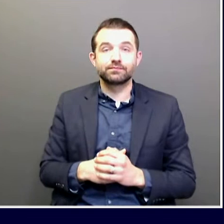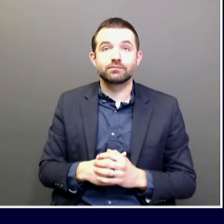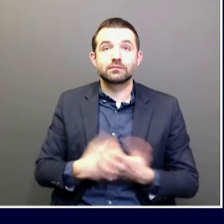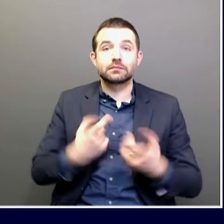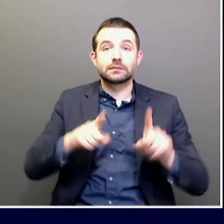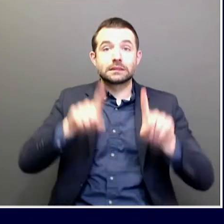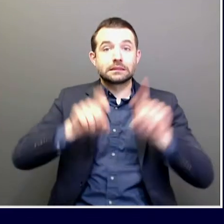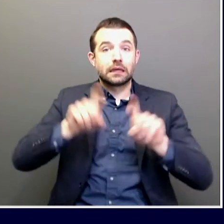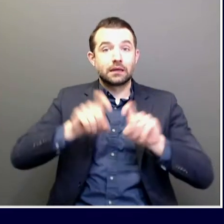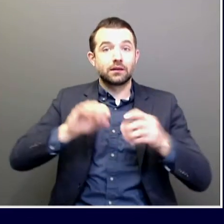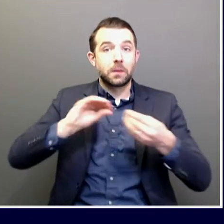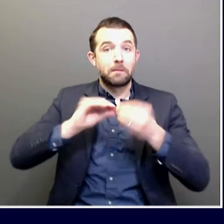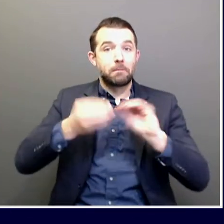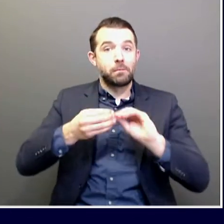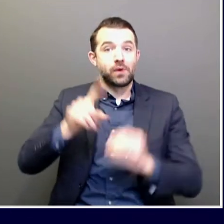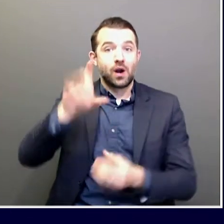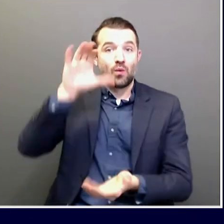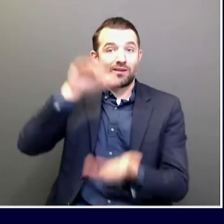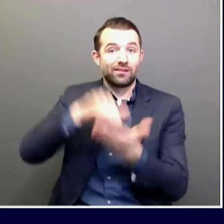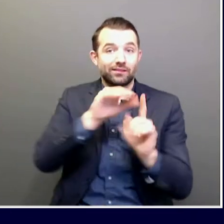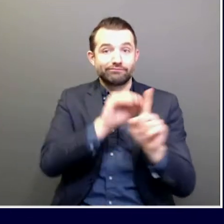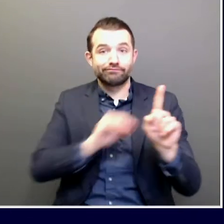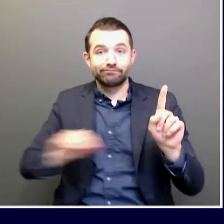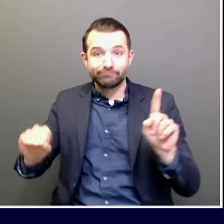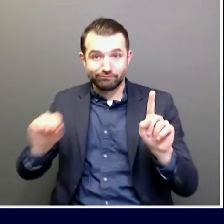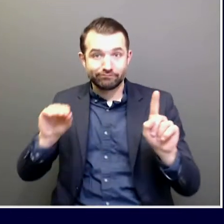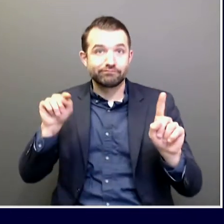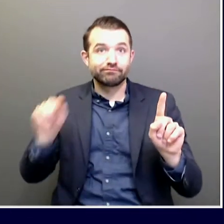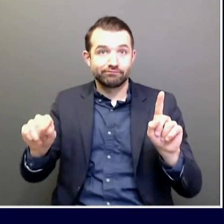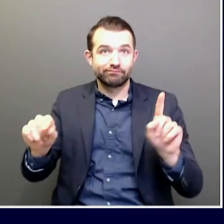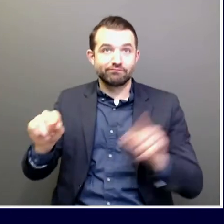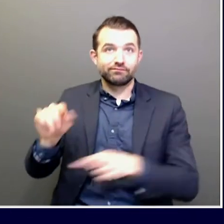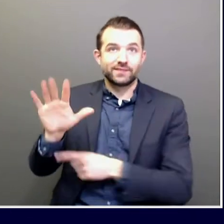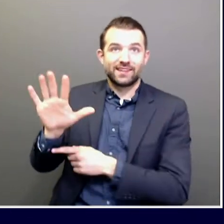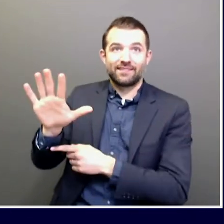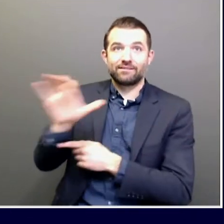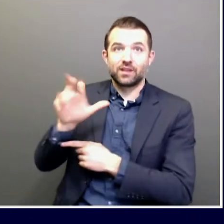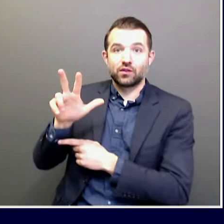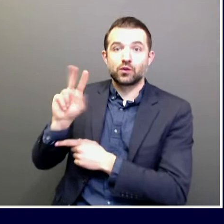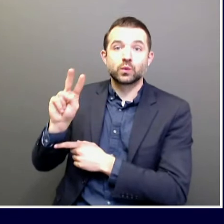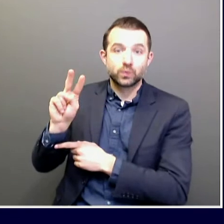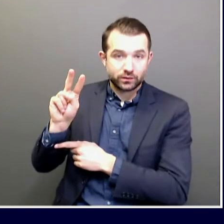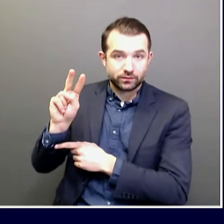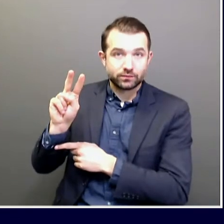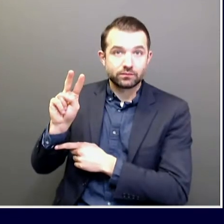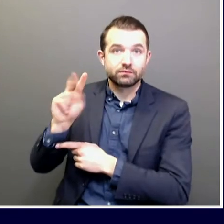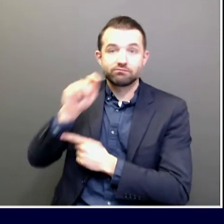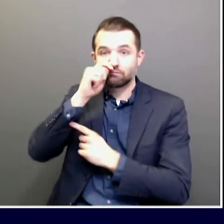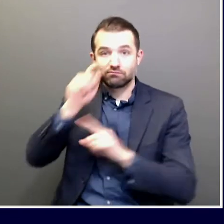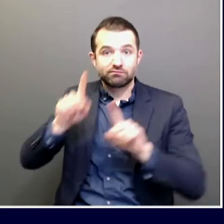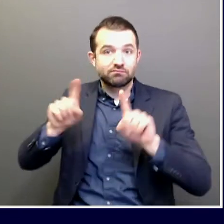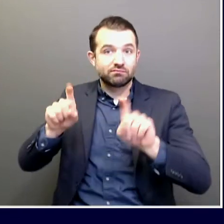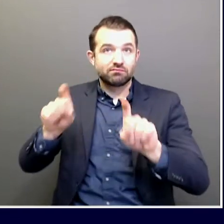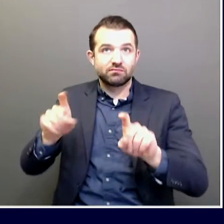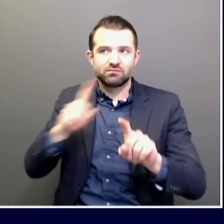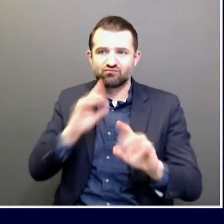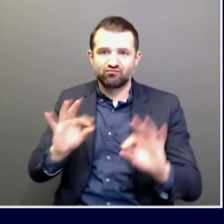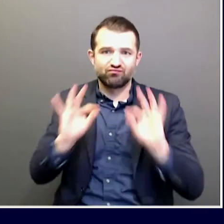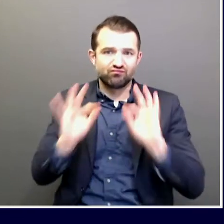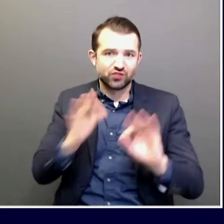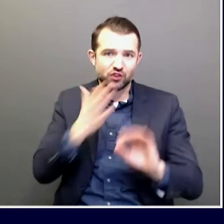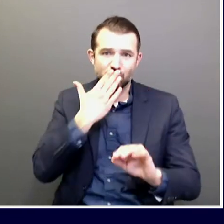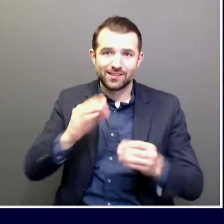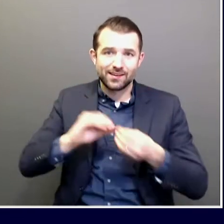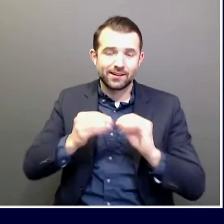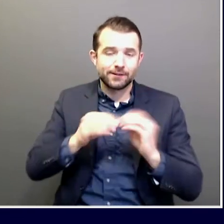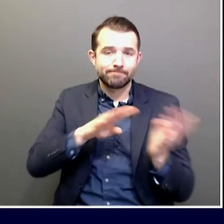1,057 positive test results every single day on a 7-day basis. And that includes both PCR and